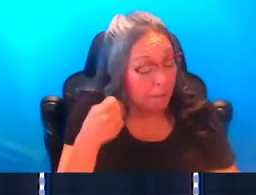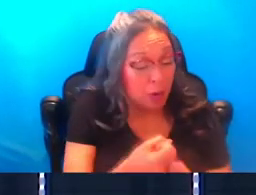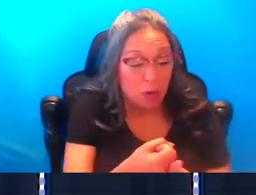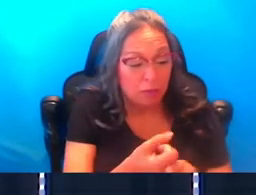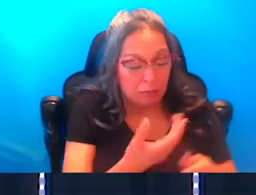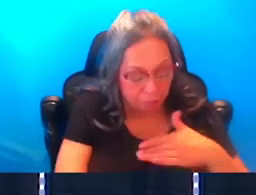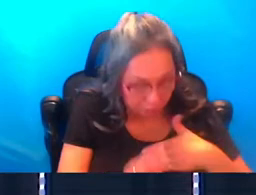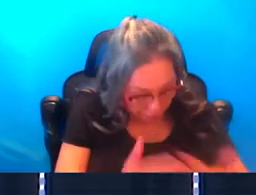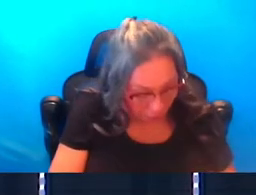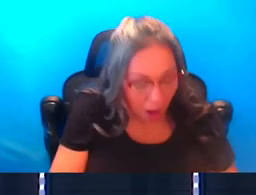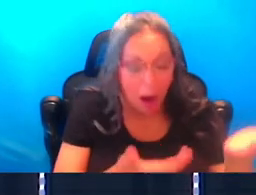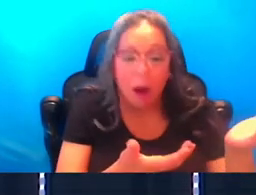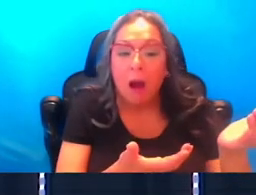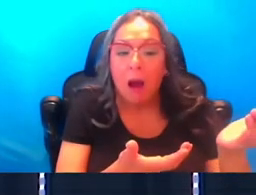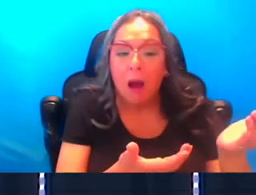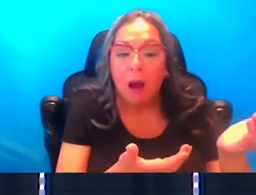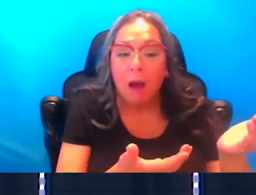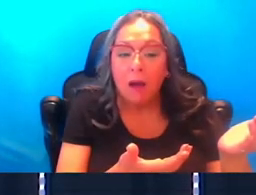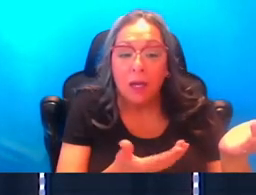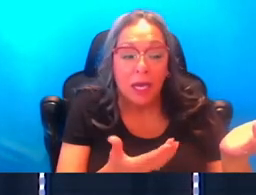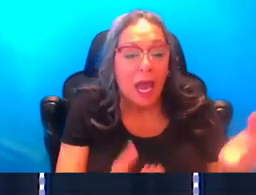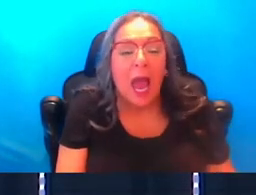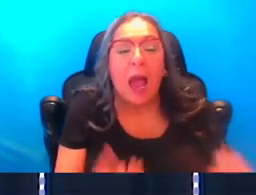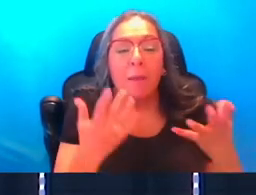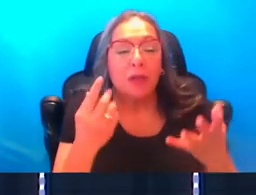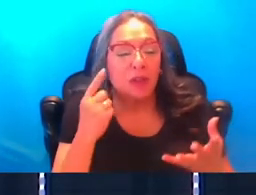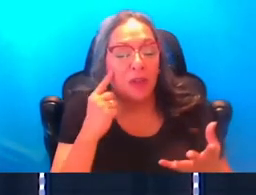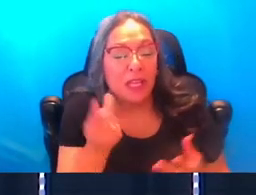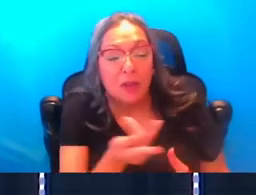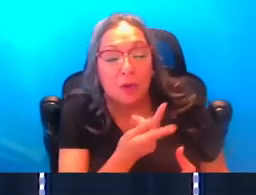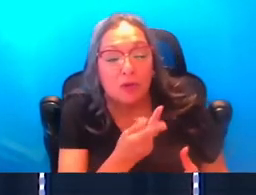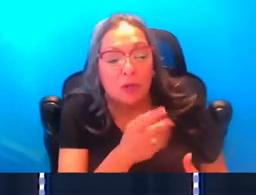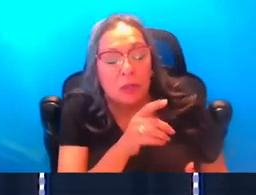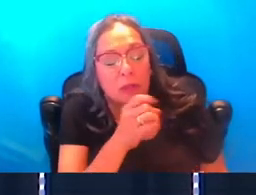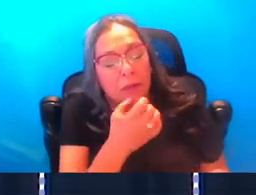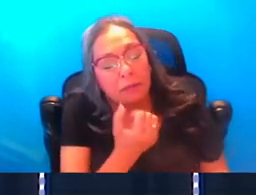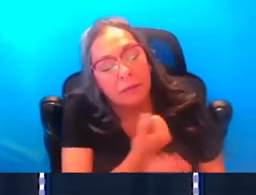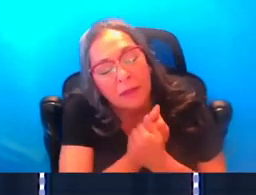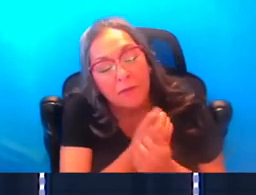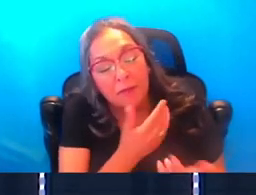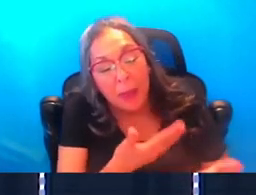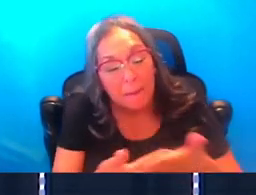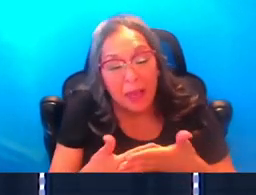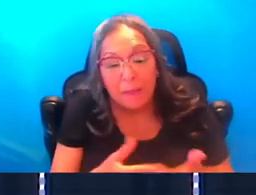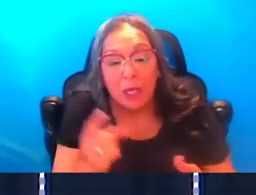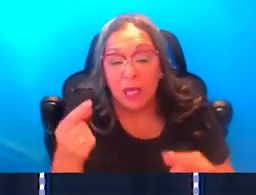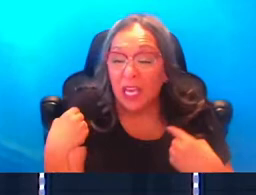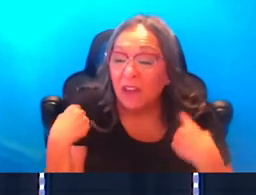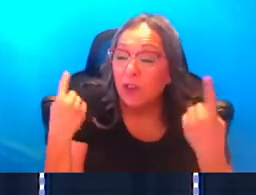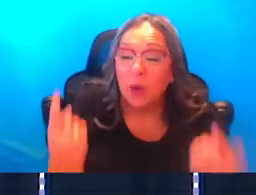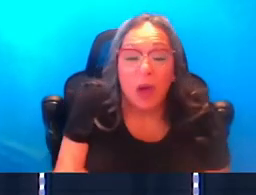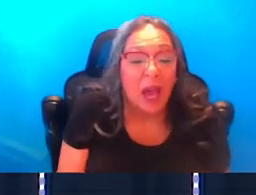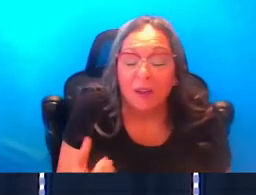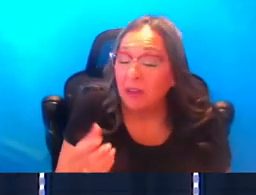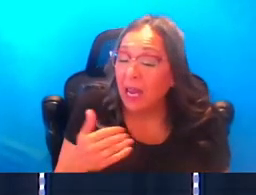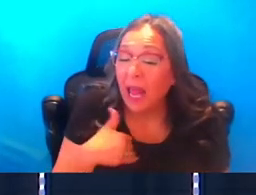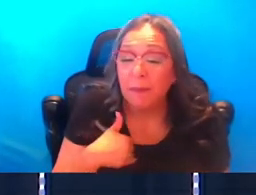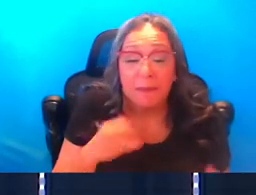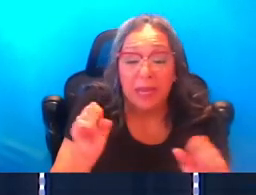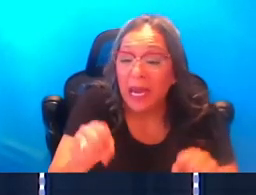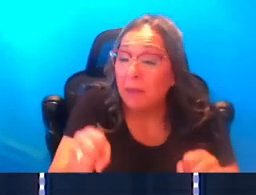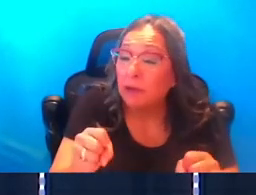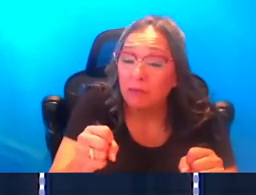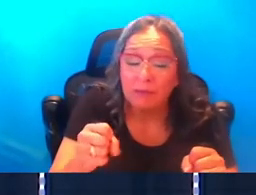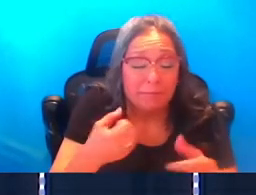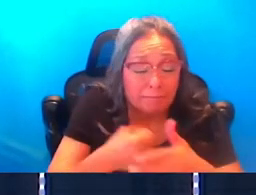do you think they loved that baby? Like, when you've been infertile, you've been hoping for children, you've been watching your friends have children, and you